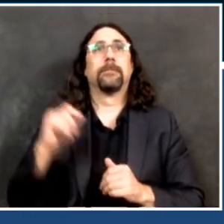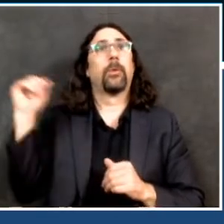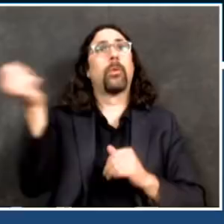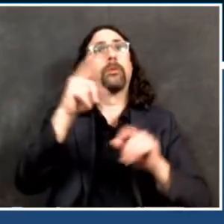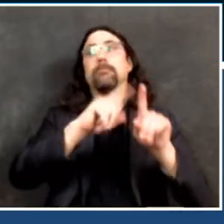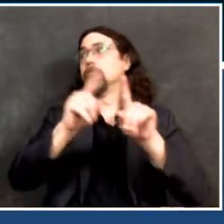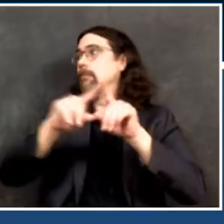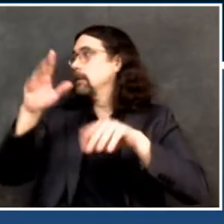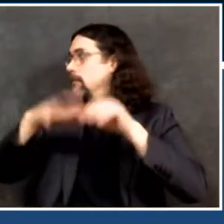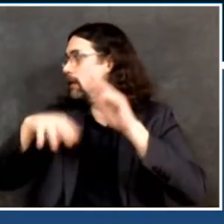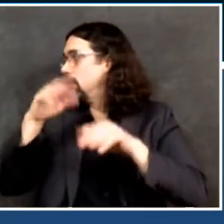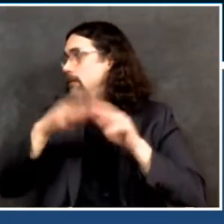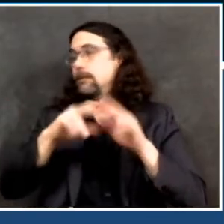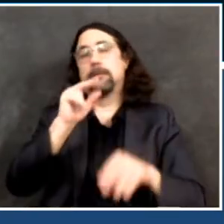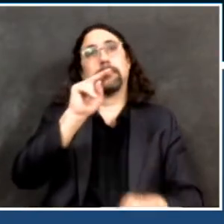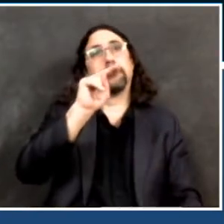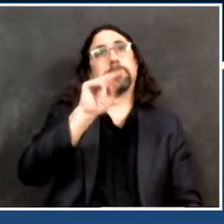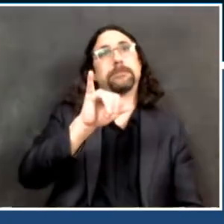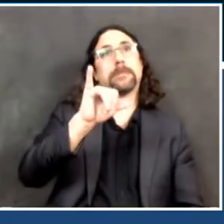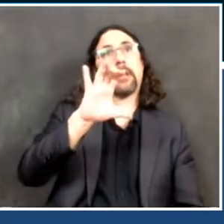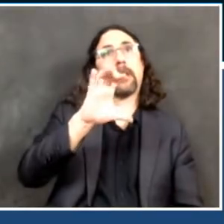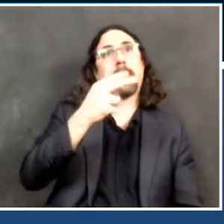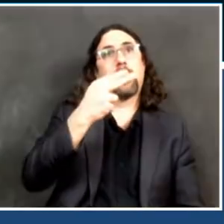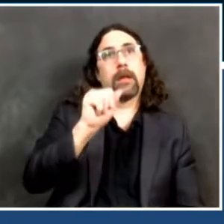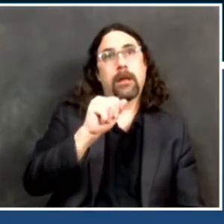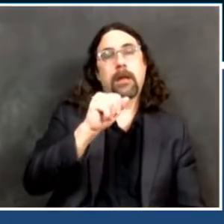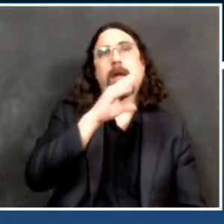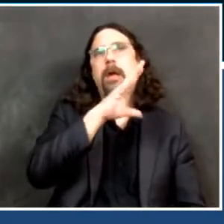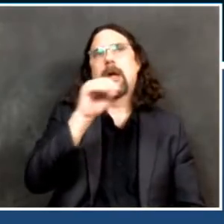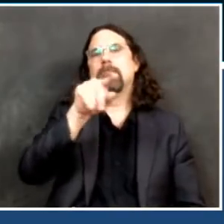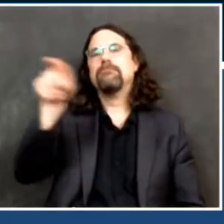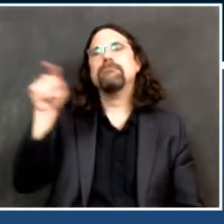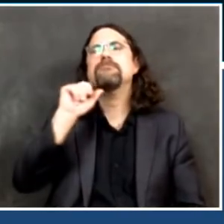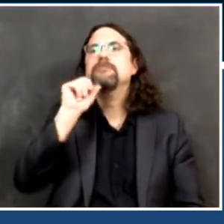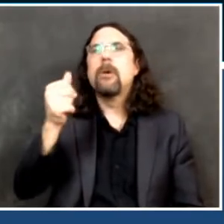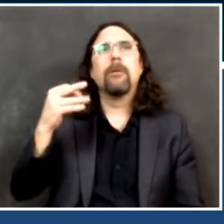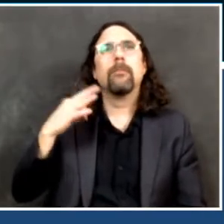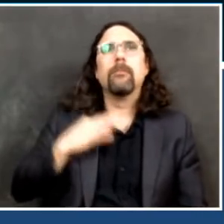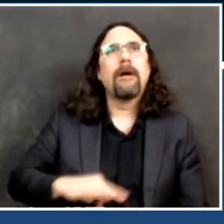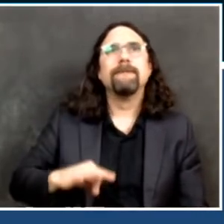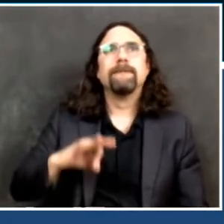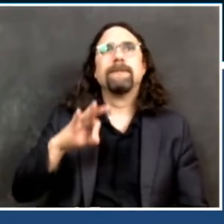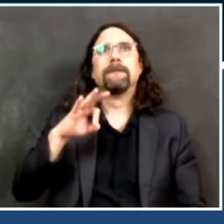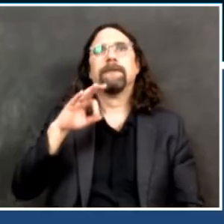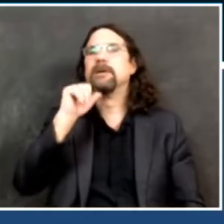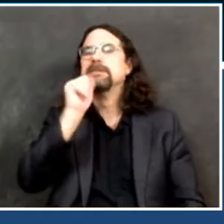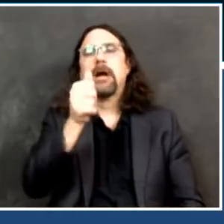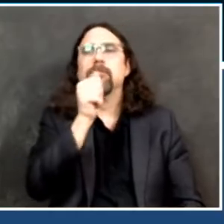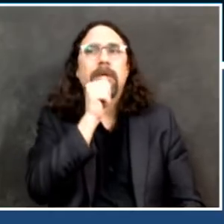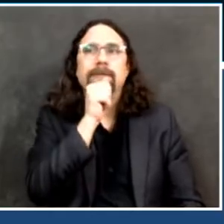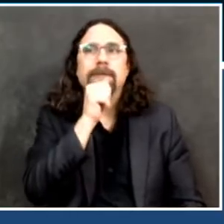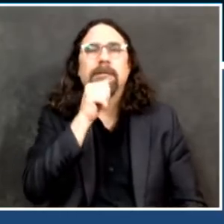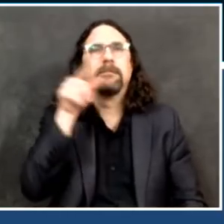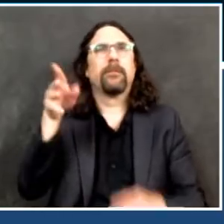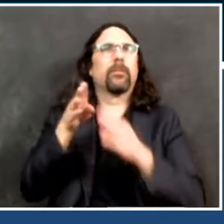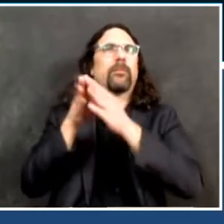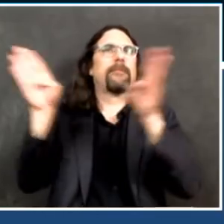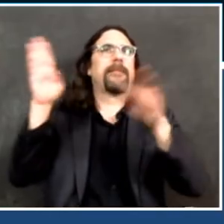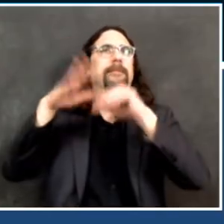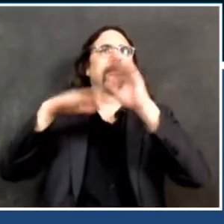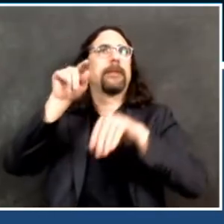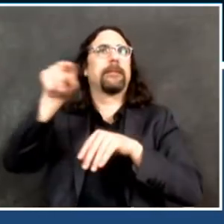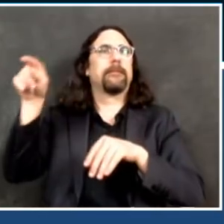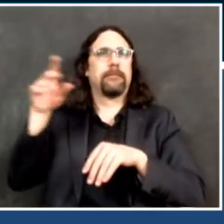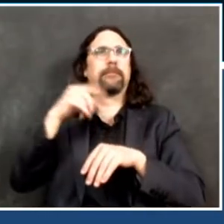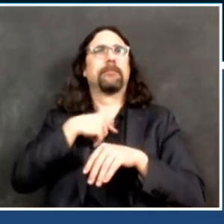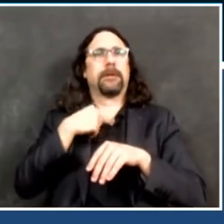will be. And also making sure that we are using a casework style with other social services to